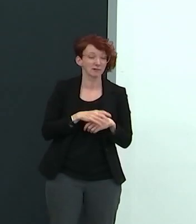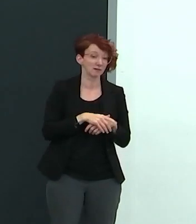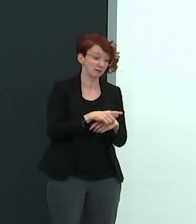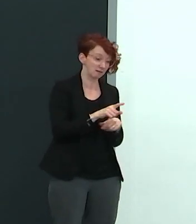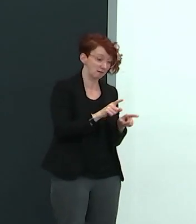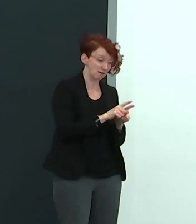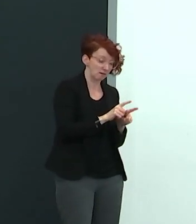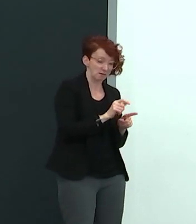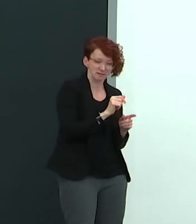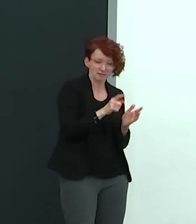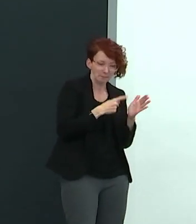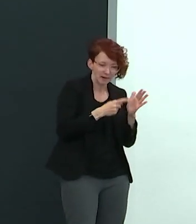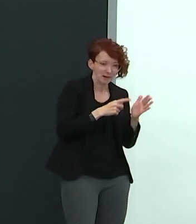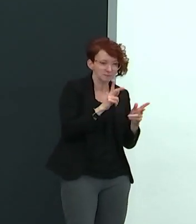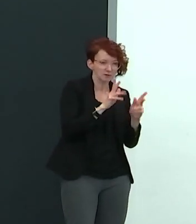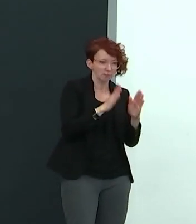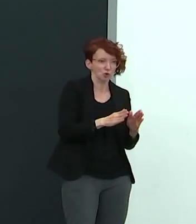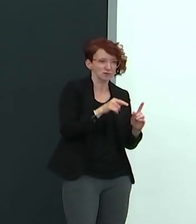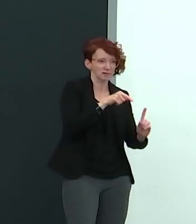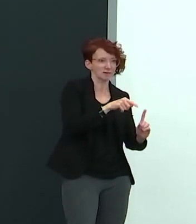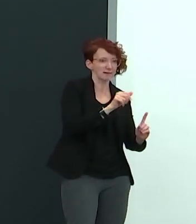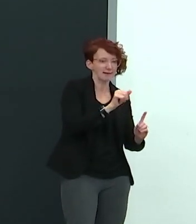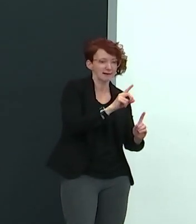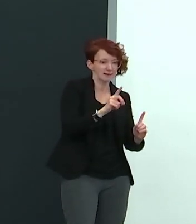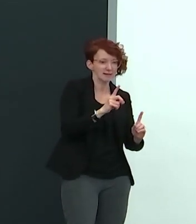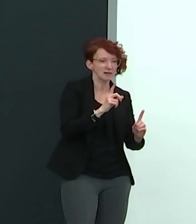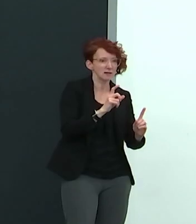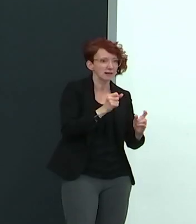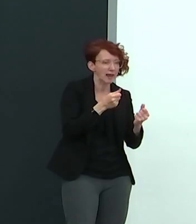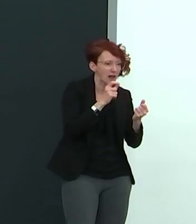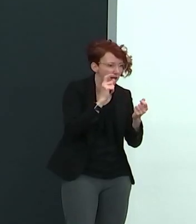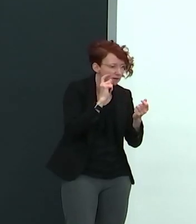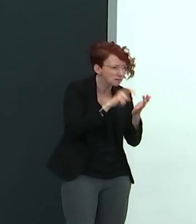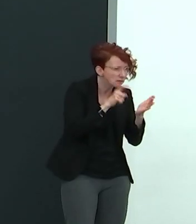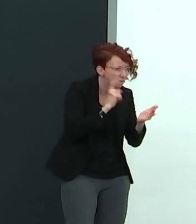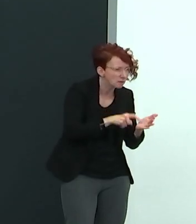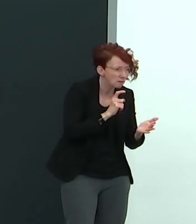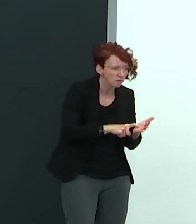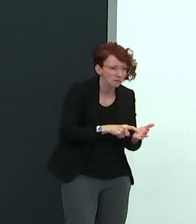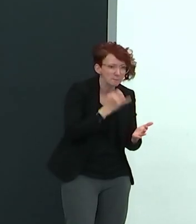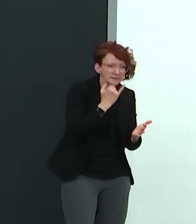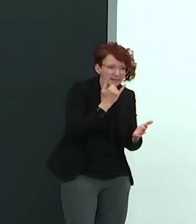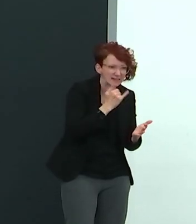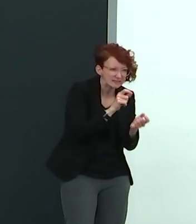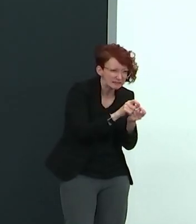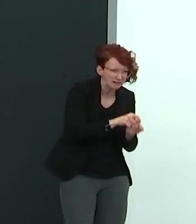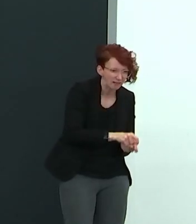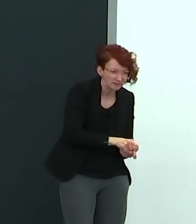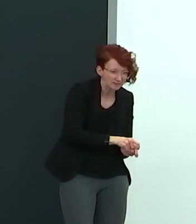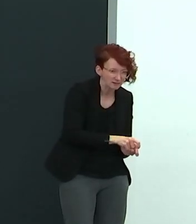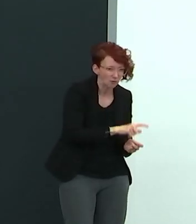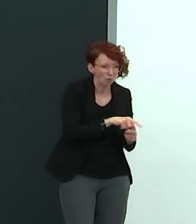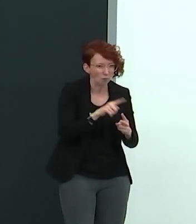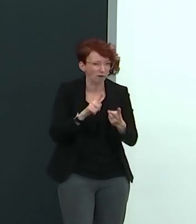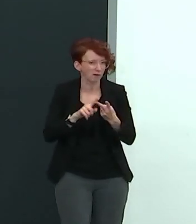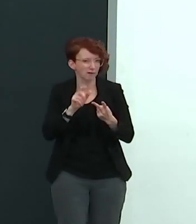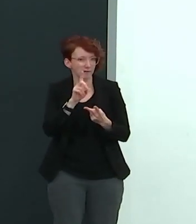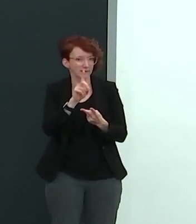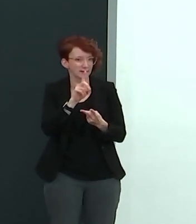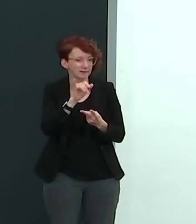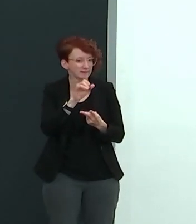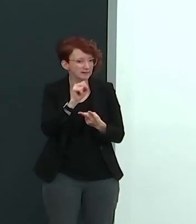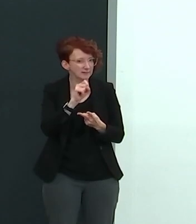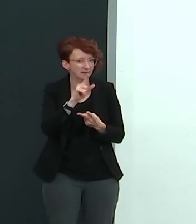that others have missed. Dyslexics are known to see the bigger picture and find the interconnections between pieces of information that don't seem to